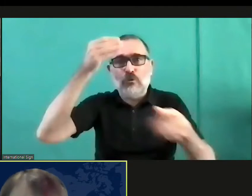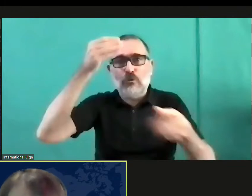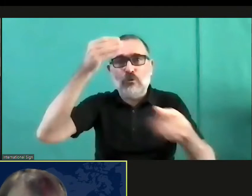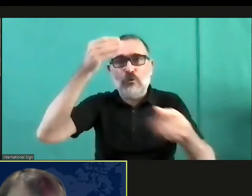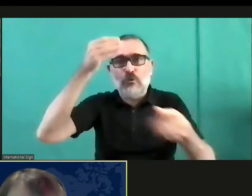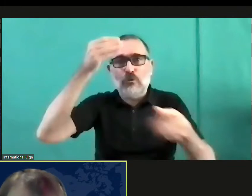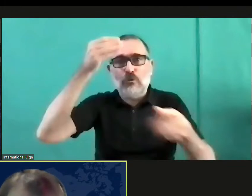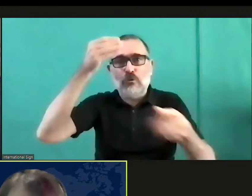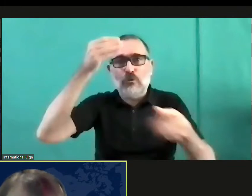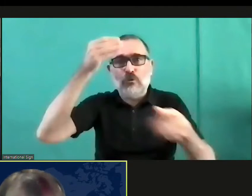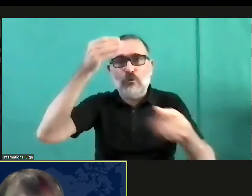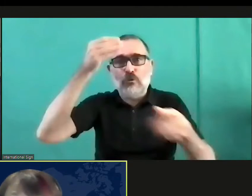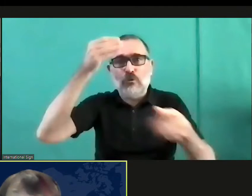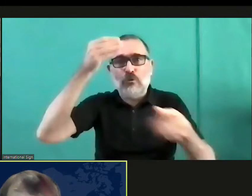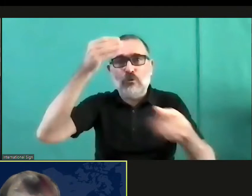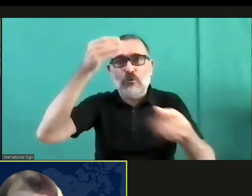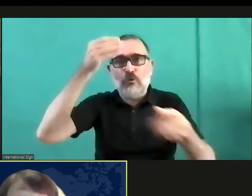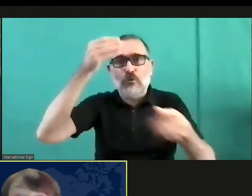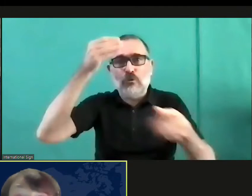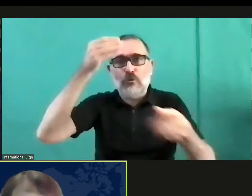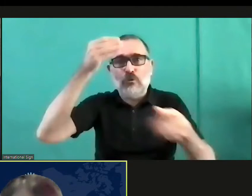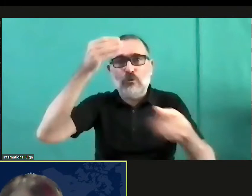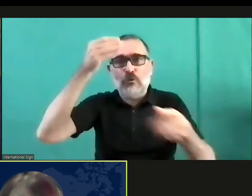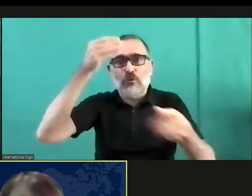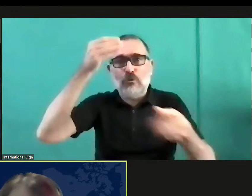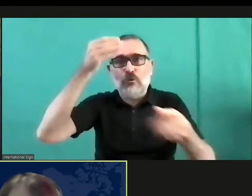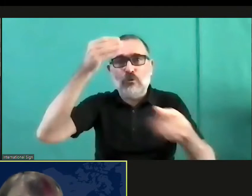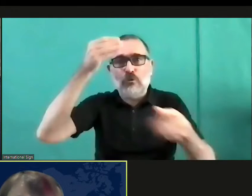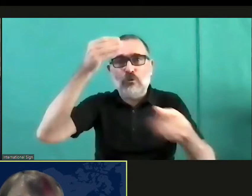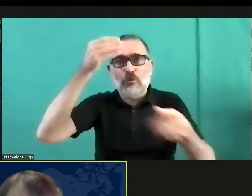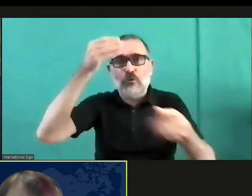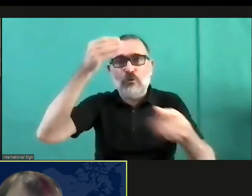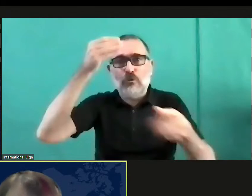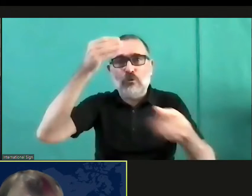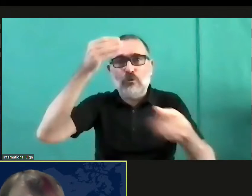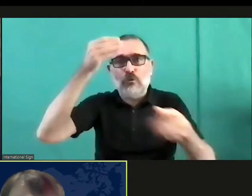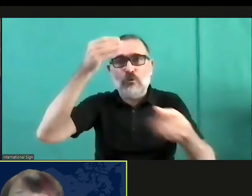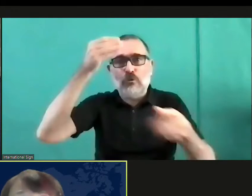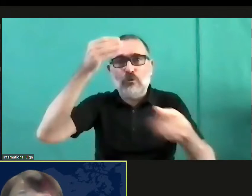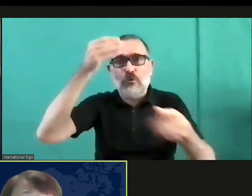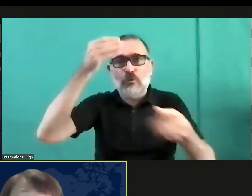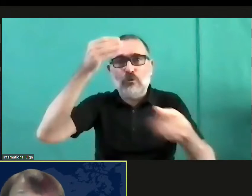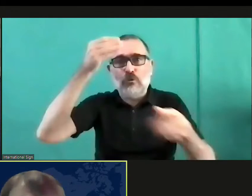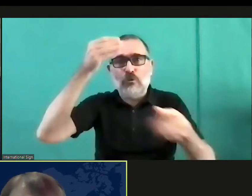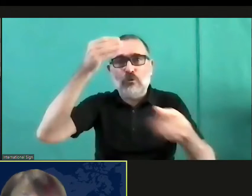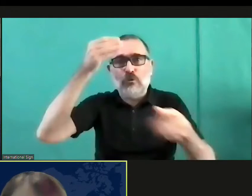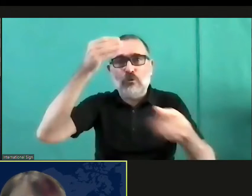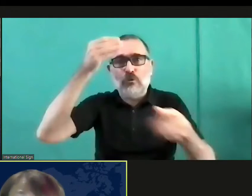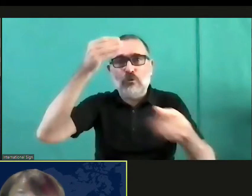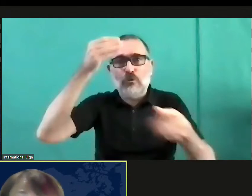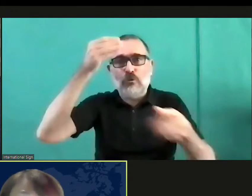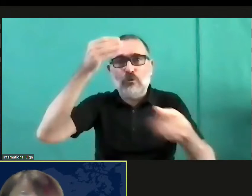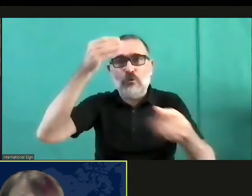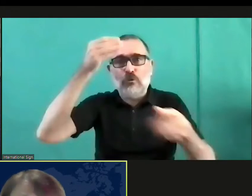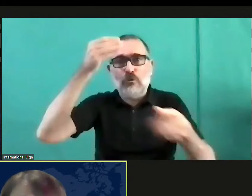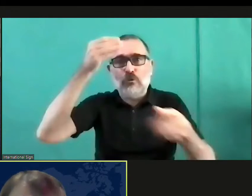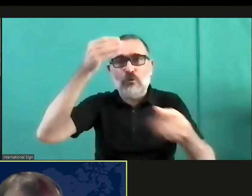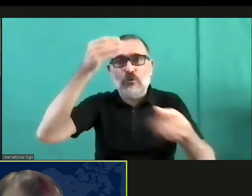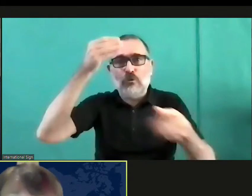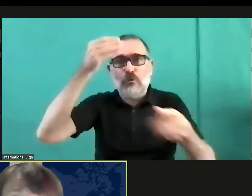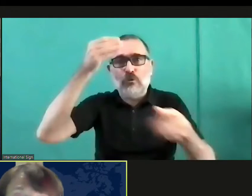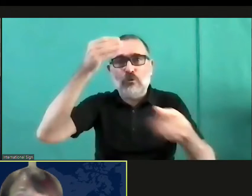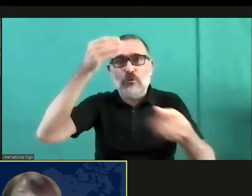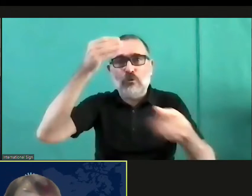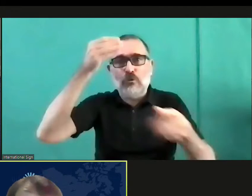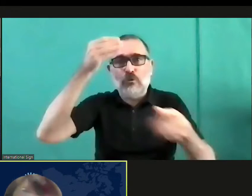We are also lagging far behind in terms of alcohol prevention in our region, but there is a lot of evidence that